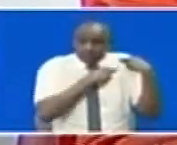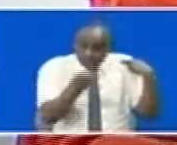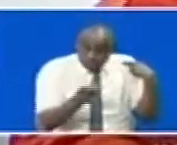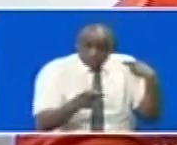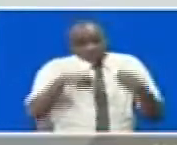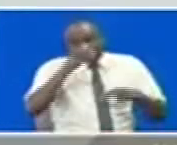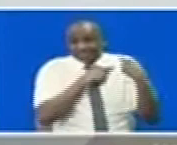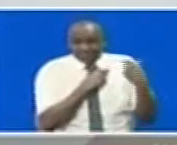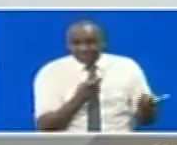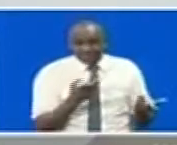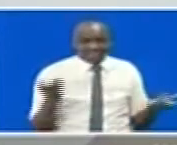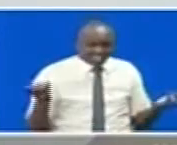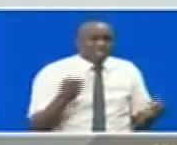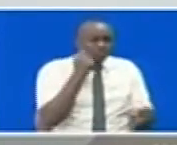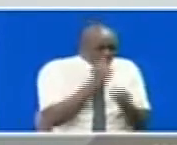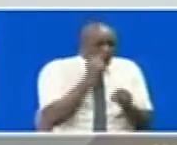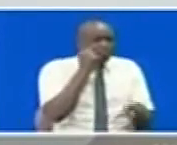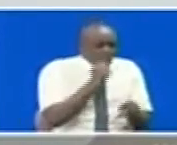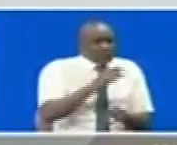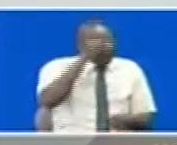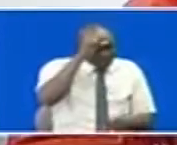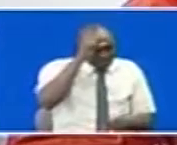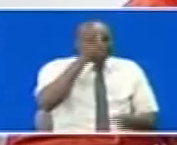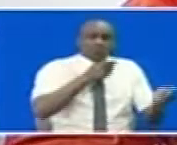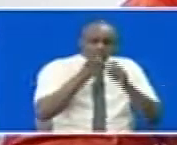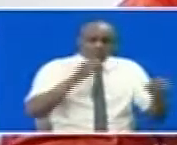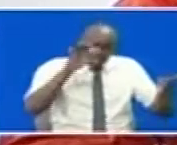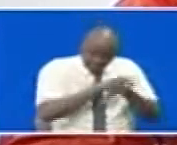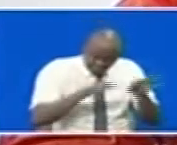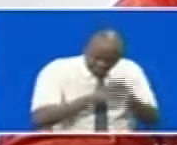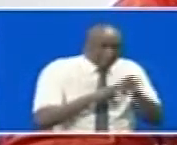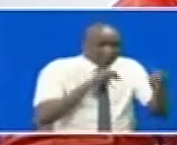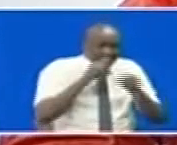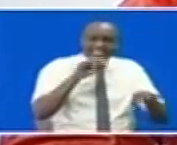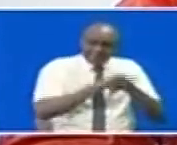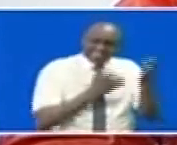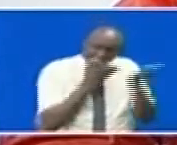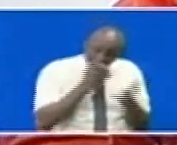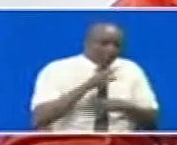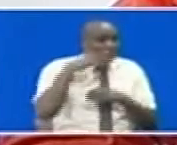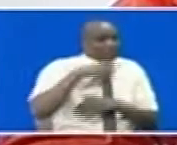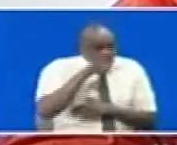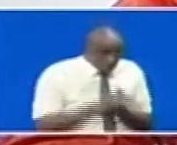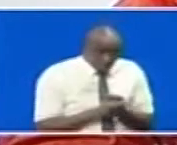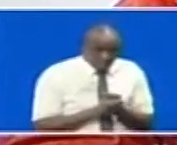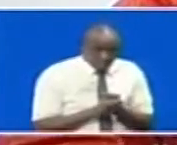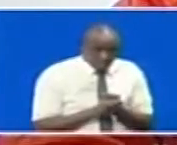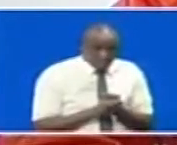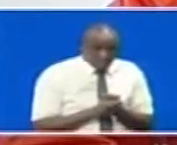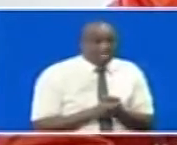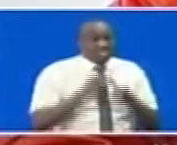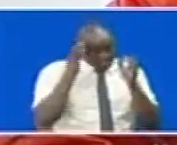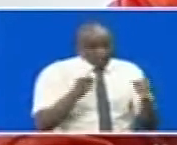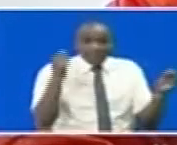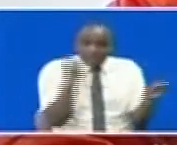your own. The job of government is to govern and to give services to the people for which it has been elected. Mm. If